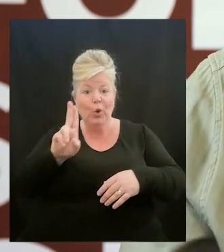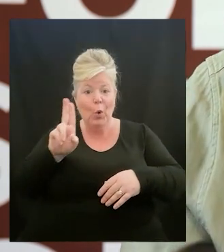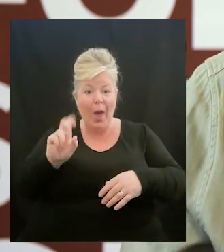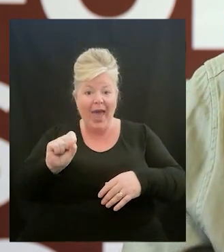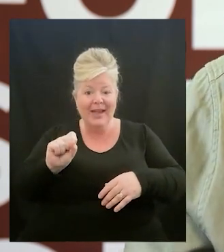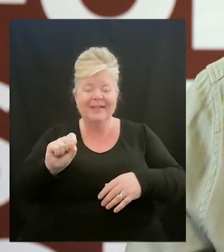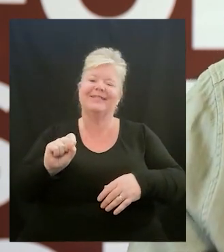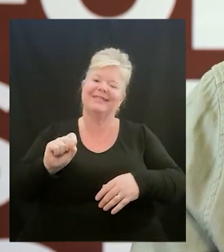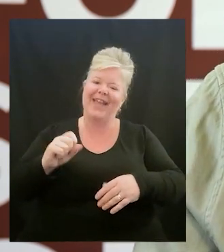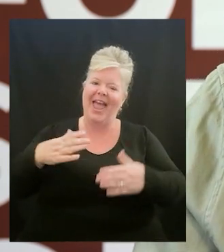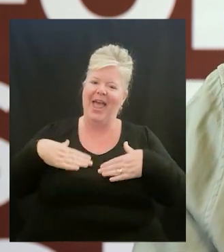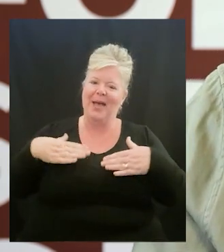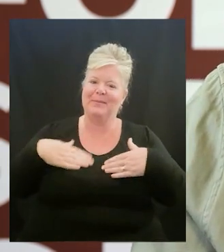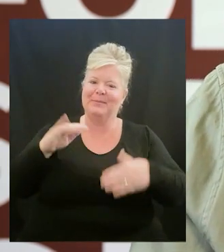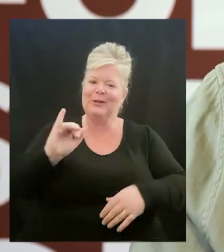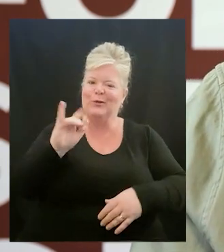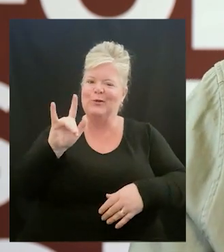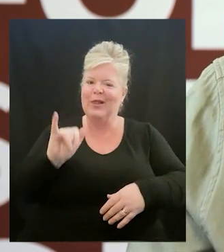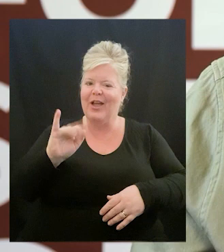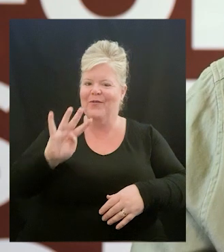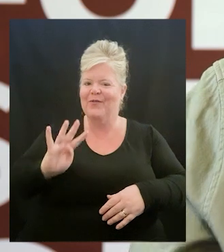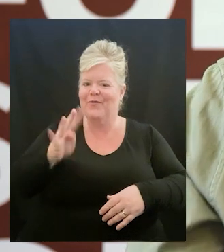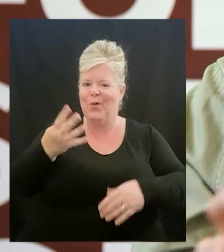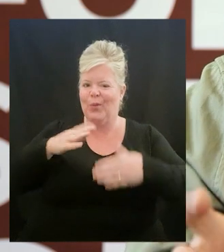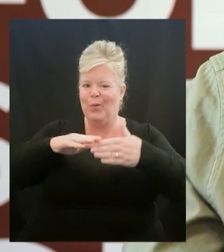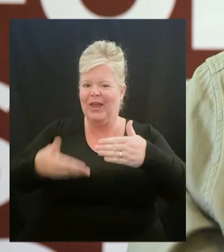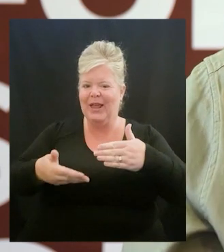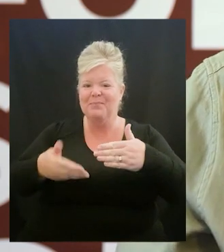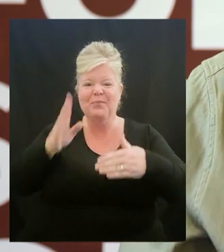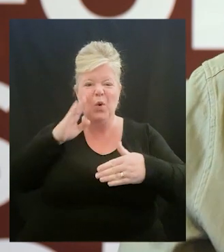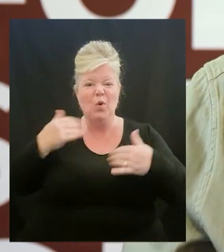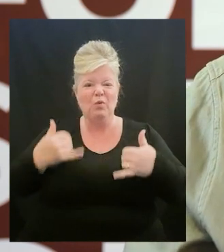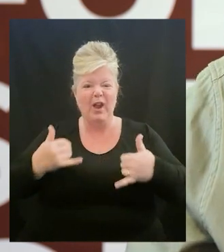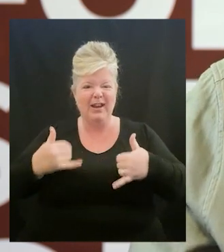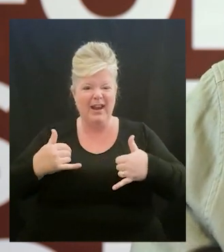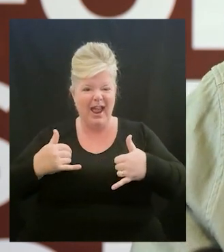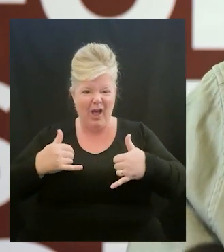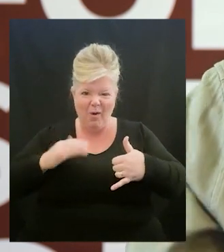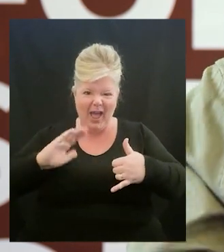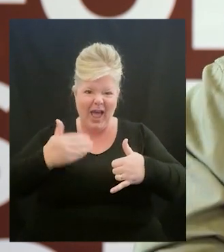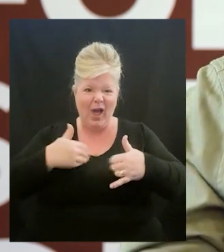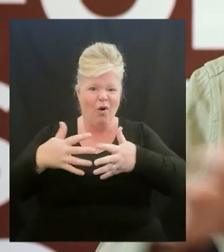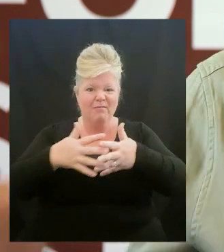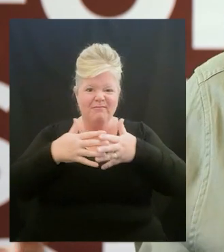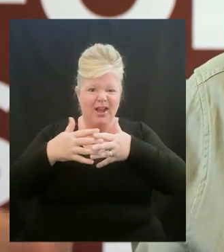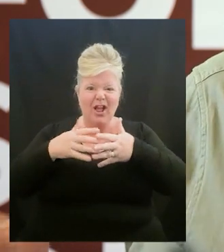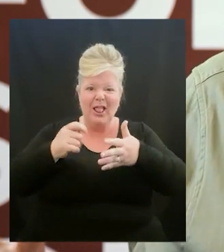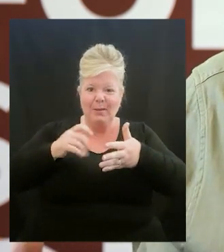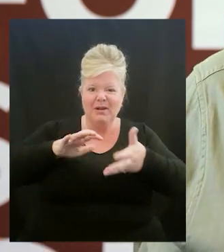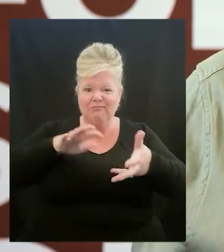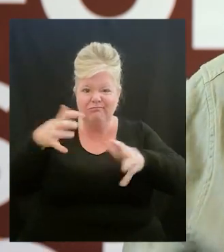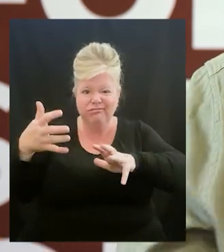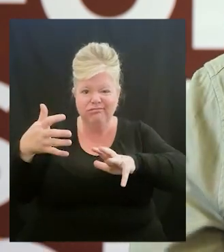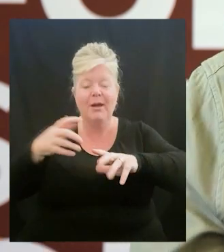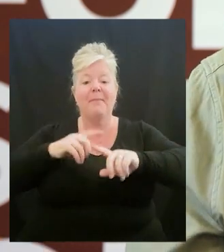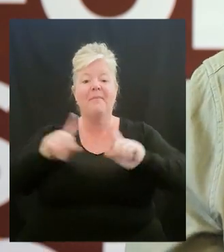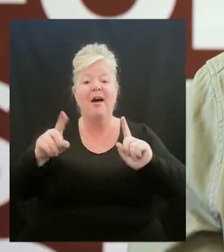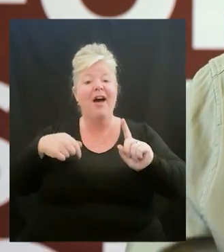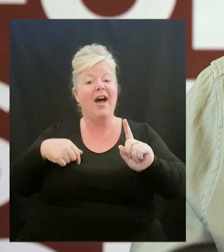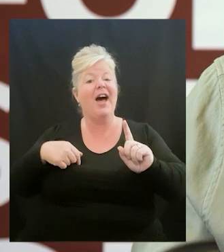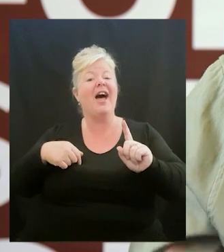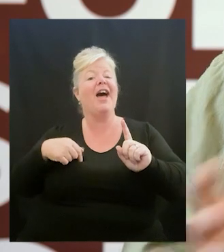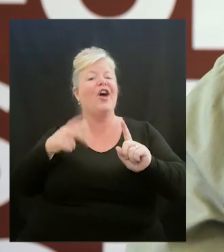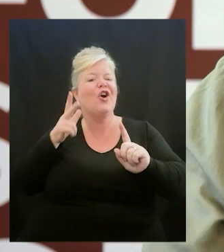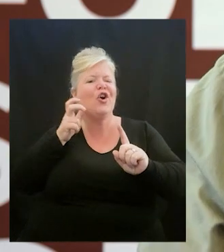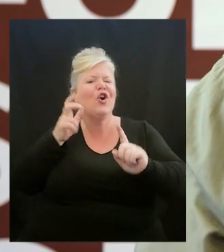very happy 4th of July weekend. You know, in the midst of the upheaval of our nation and with all the uncertainty we face, I heard recently a